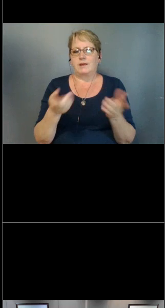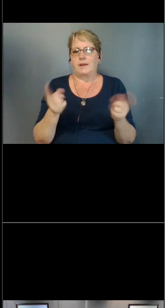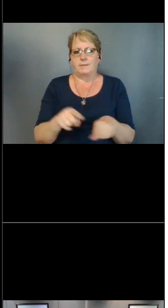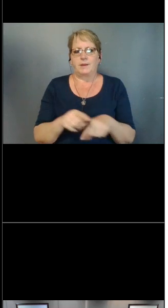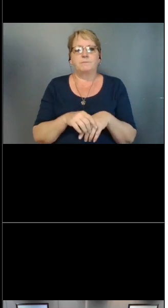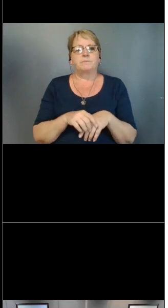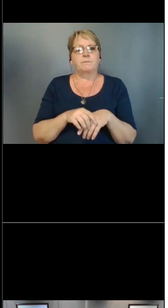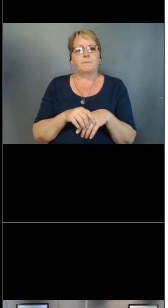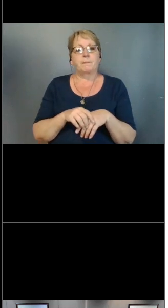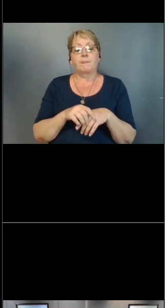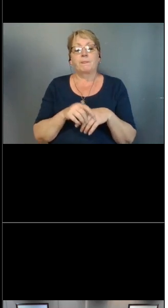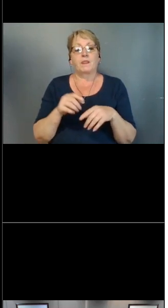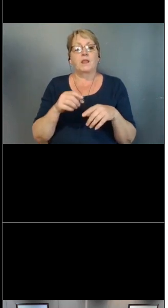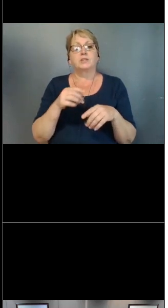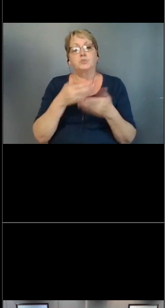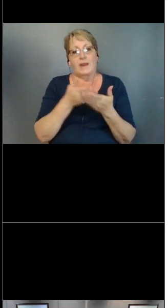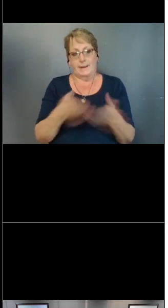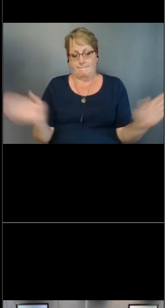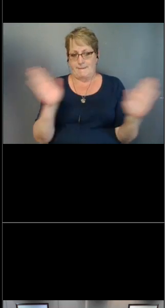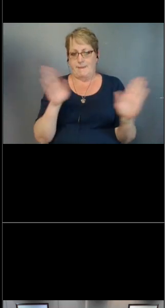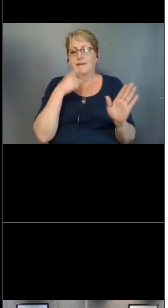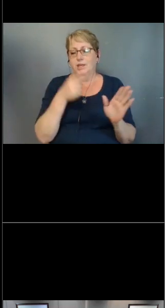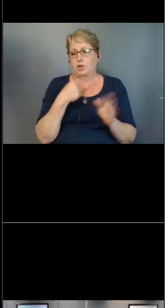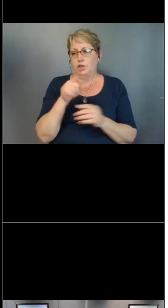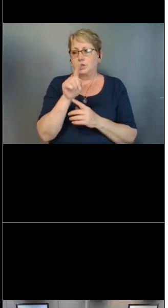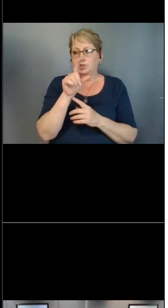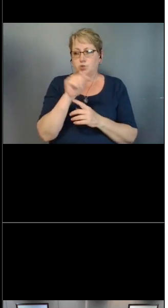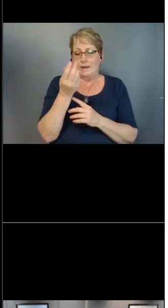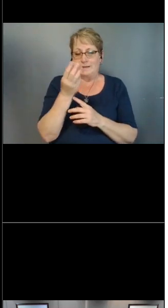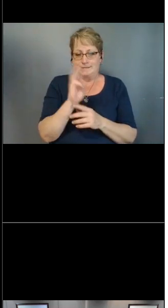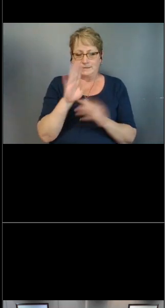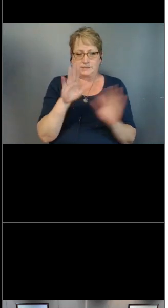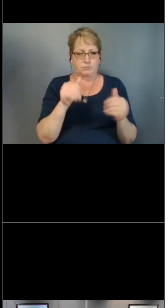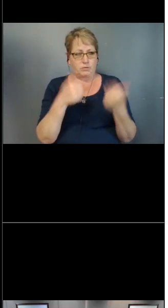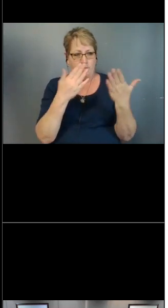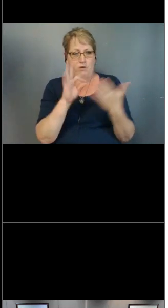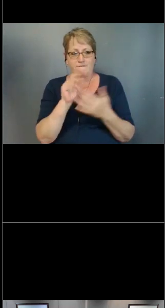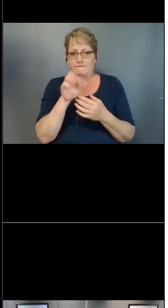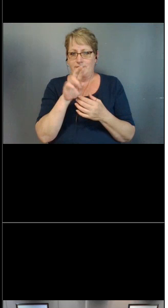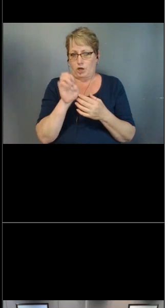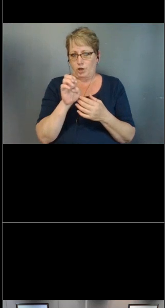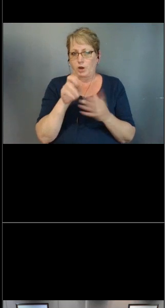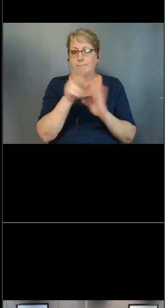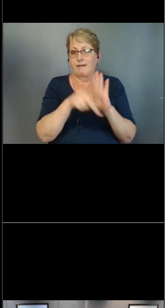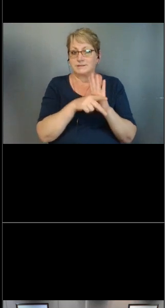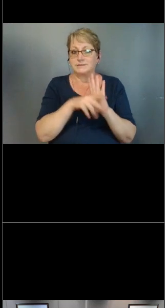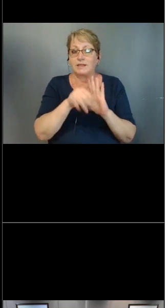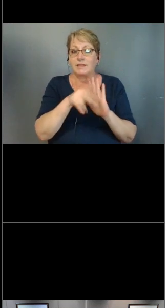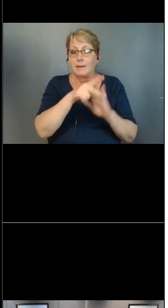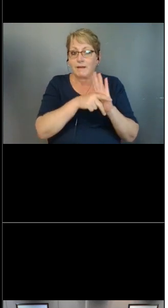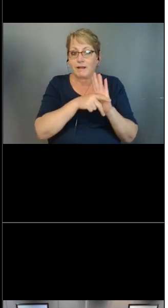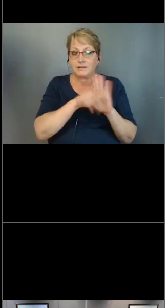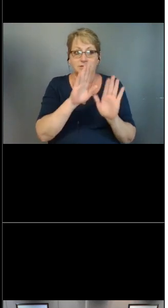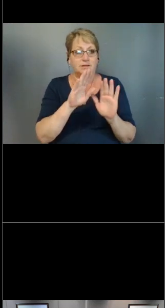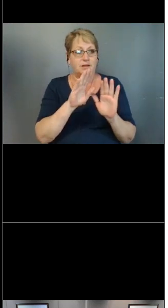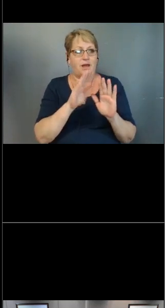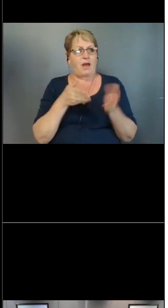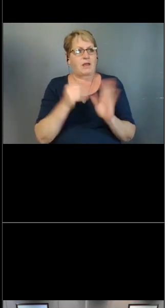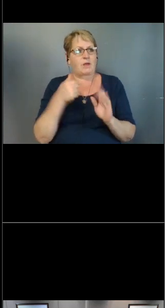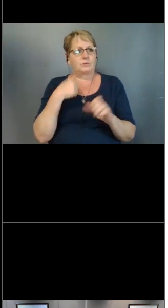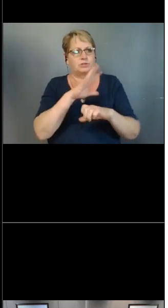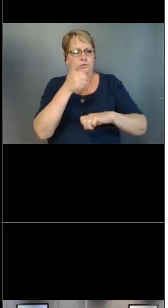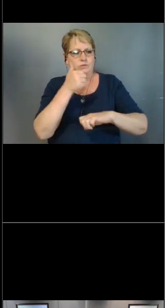NFTA Metro went to public hearing in September of 2016 regarding our proposed fare policy. The fare policy allows us to establish guidelines for